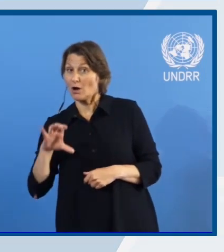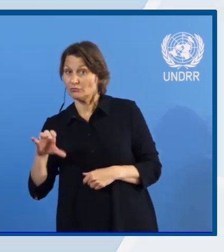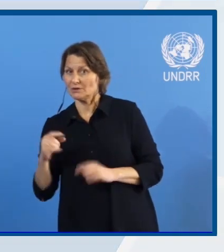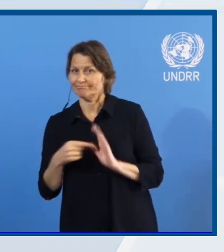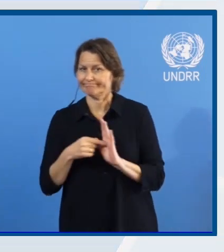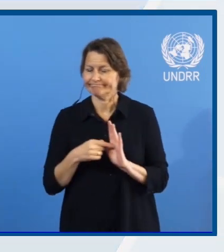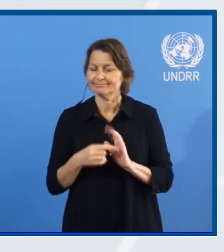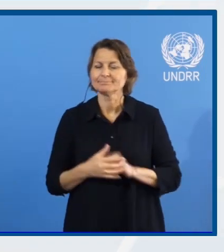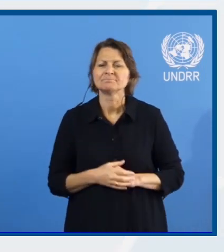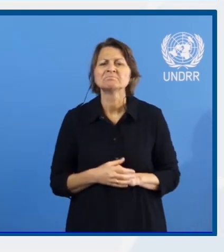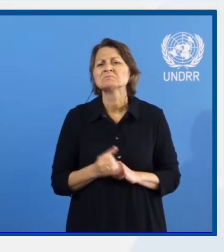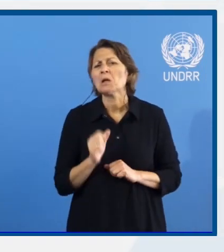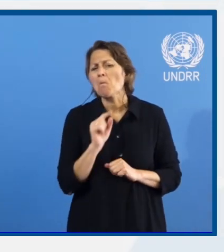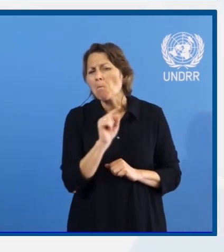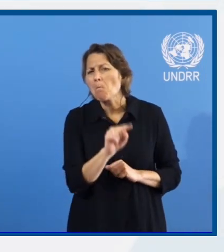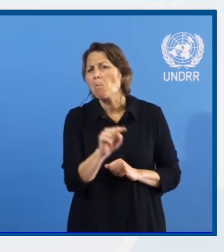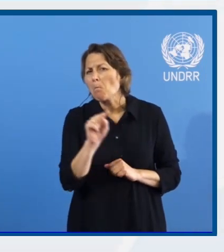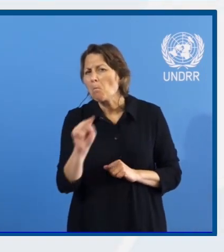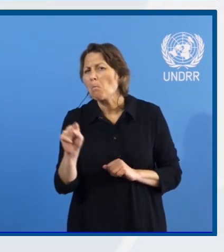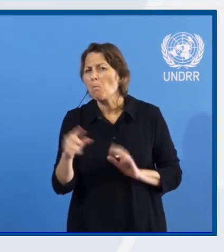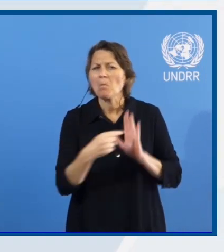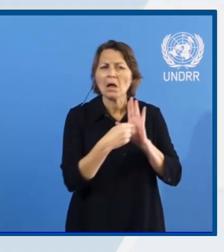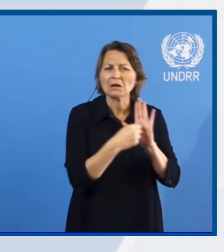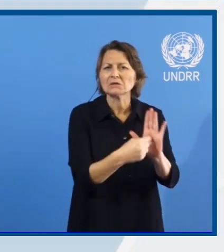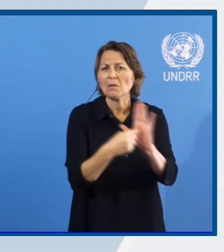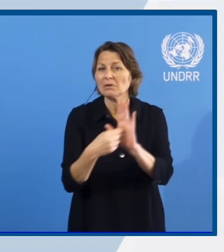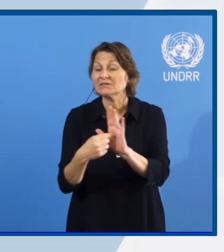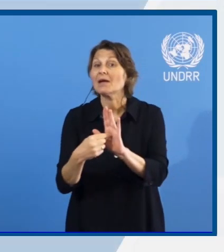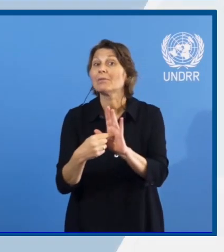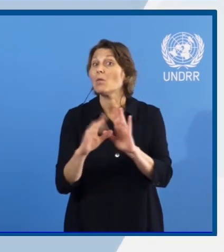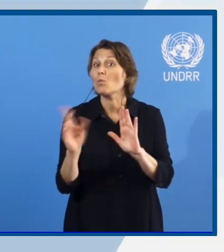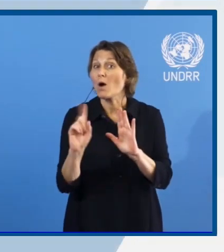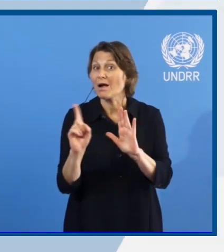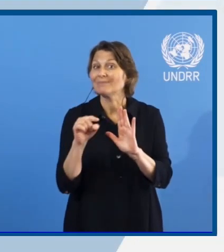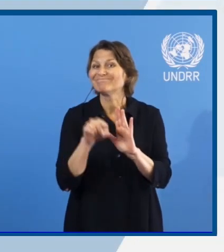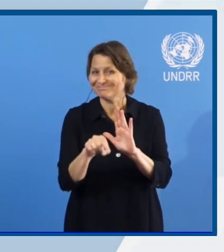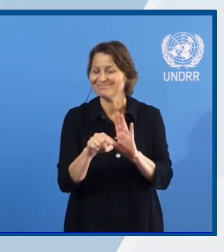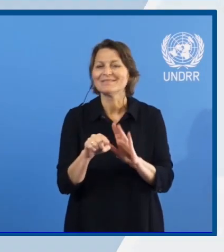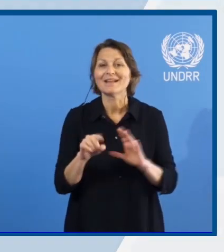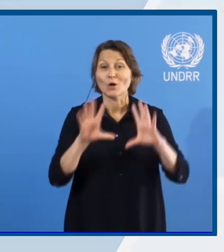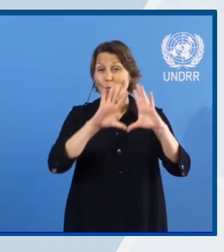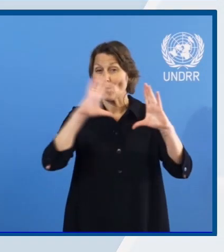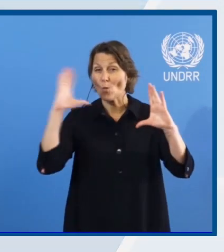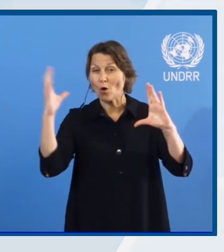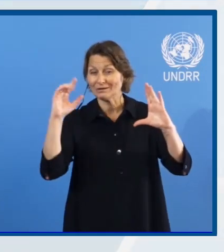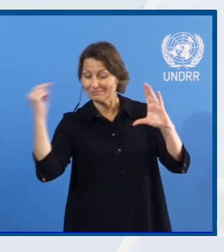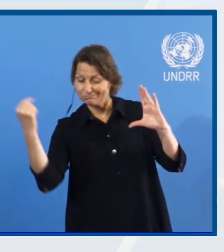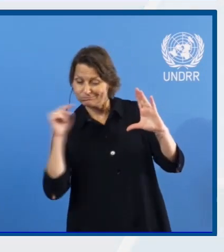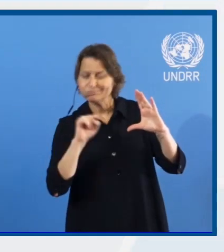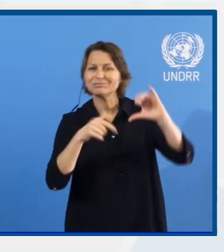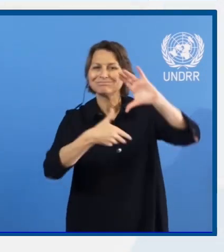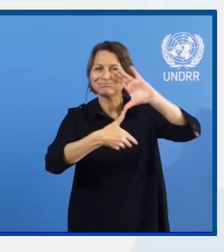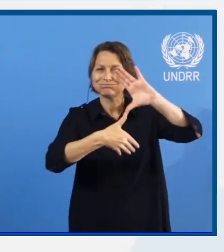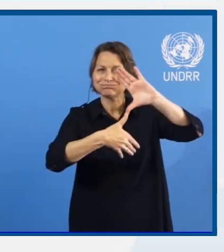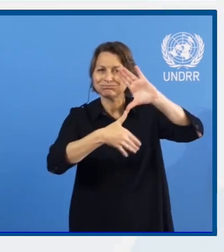really in the Caribbean, for instance, where we have invested heavily on early warning